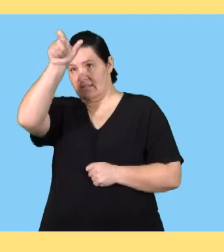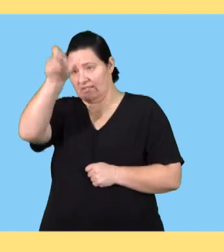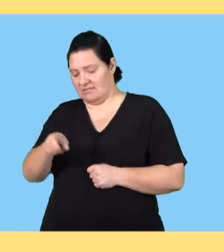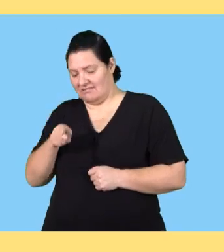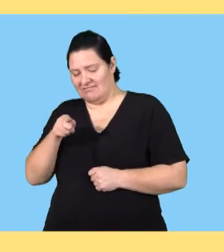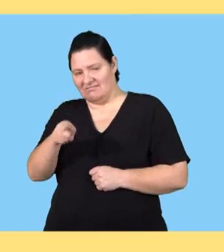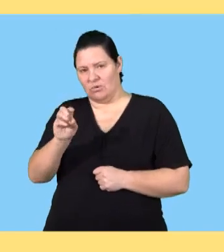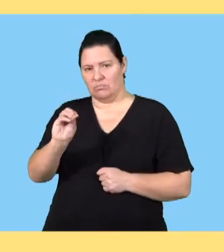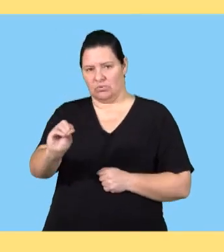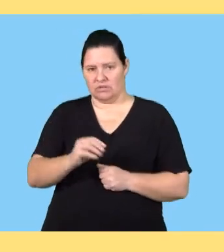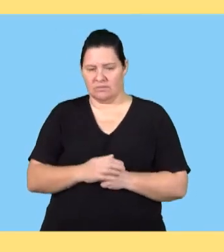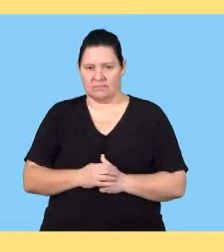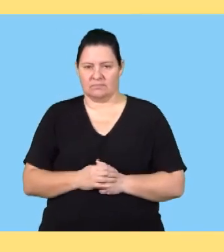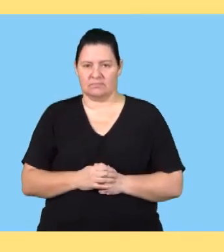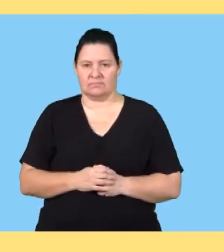Here it is,